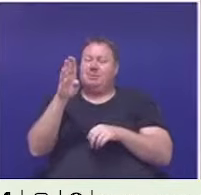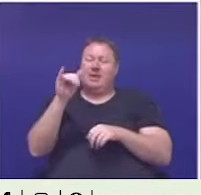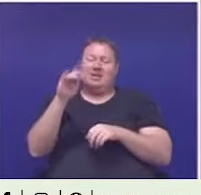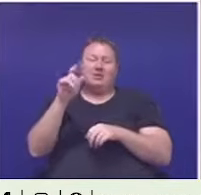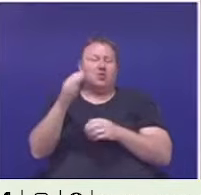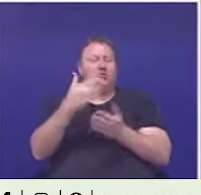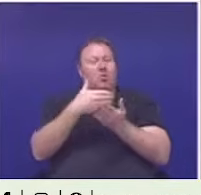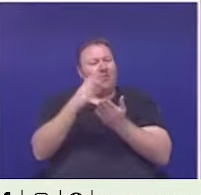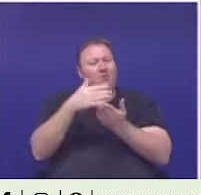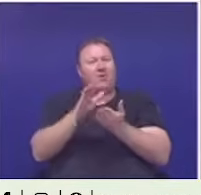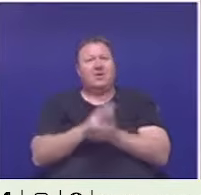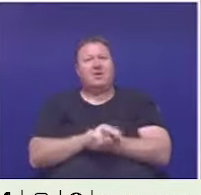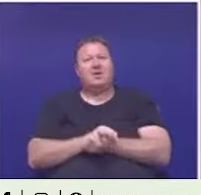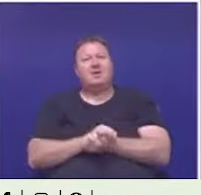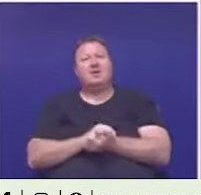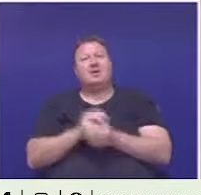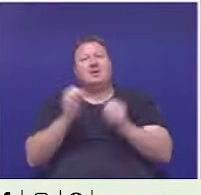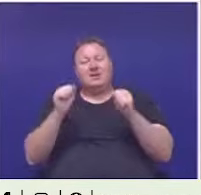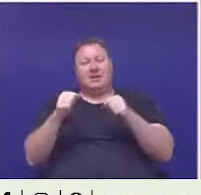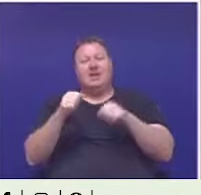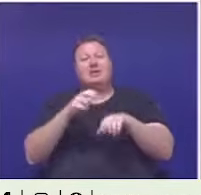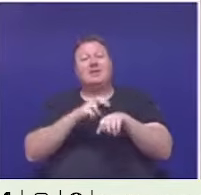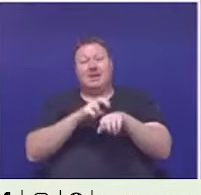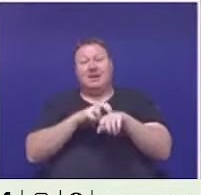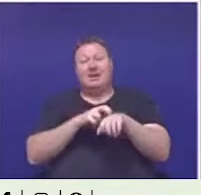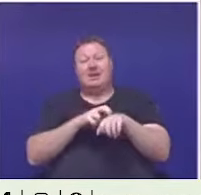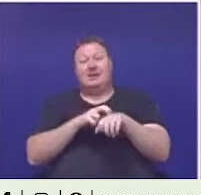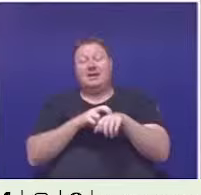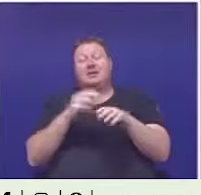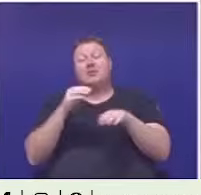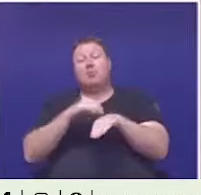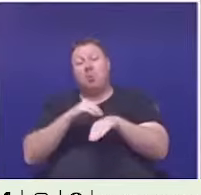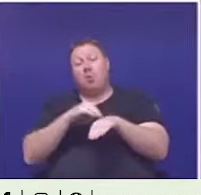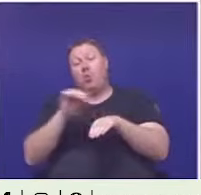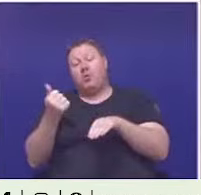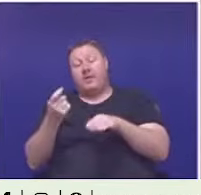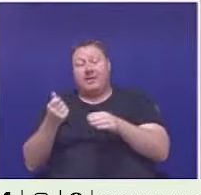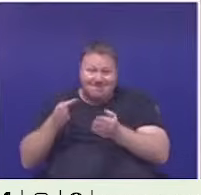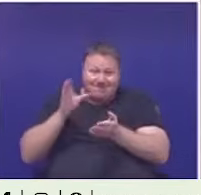Yes, the need is greater than our revenue